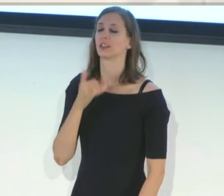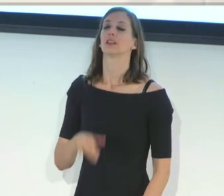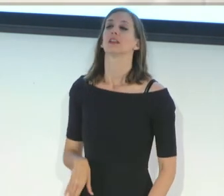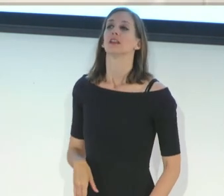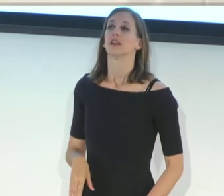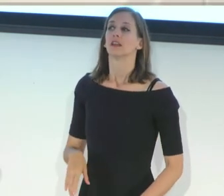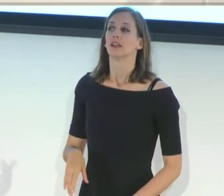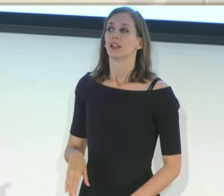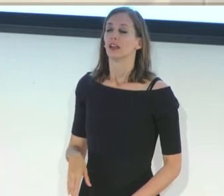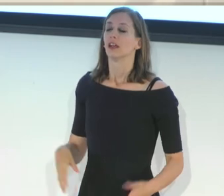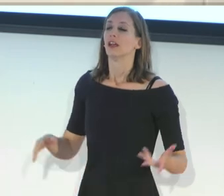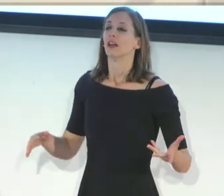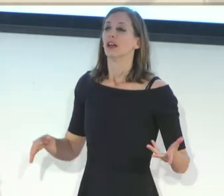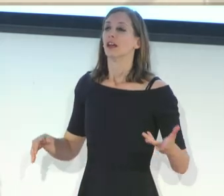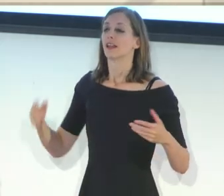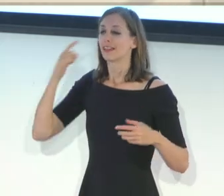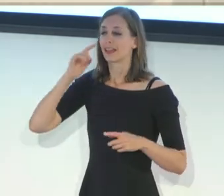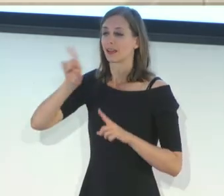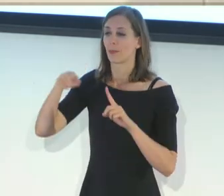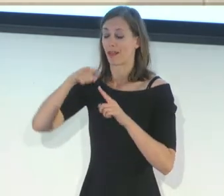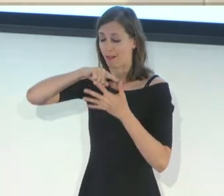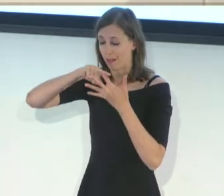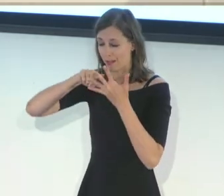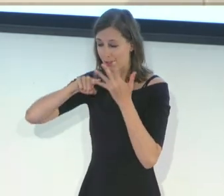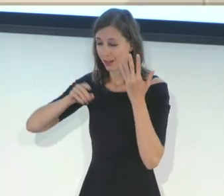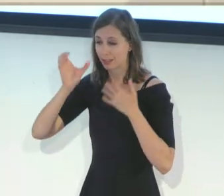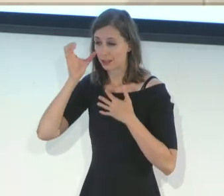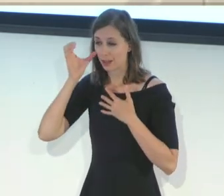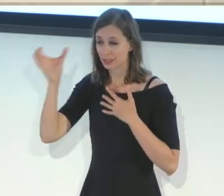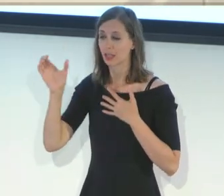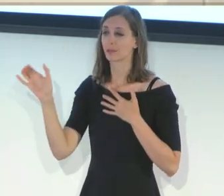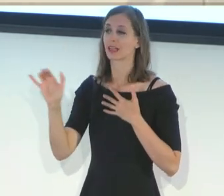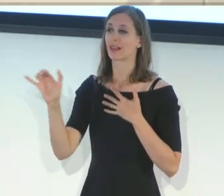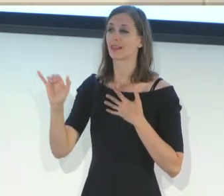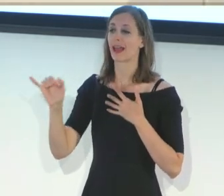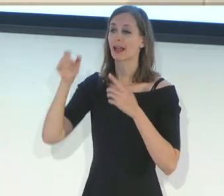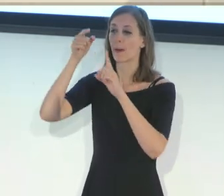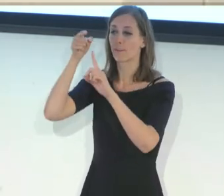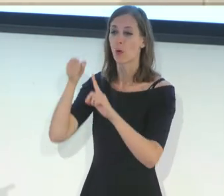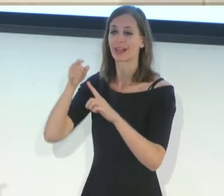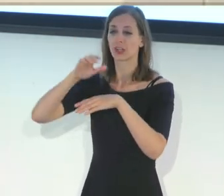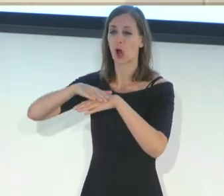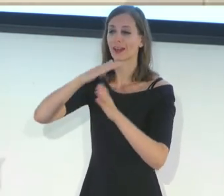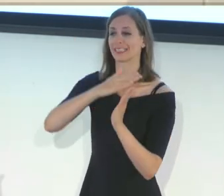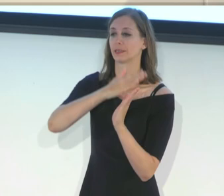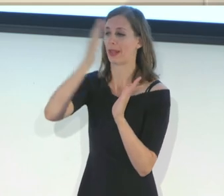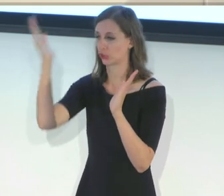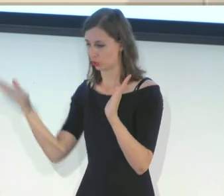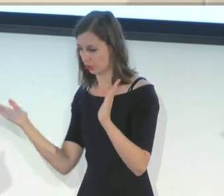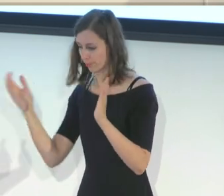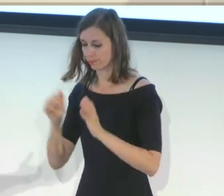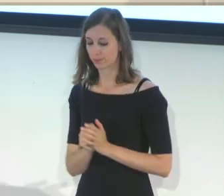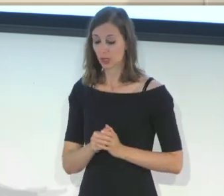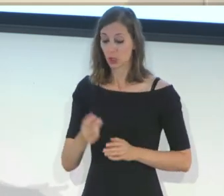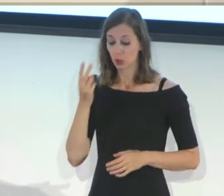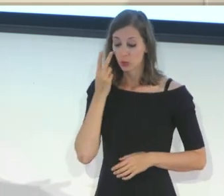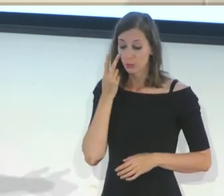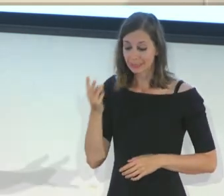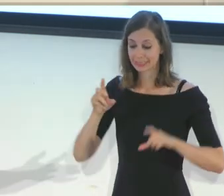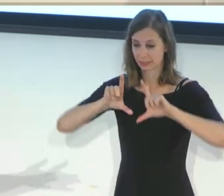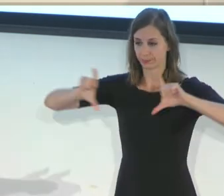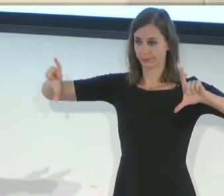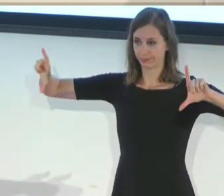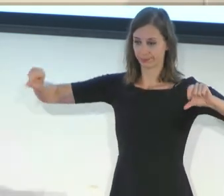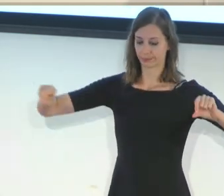of these are points on a spectrum. And on the slide, there is a grayscale gradient where on one side it